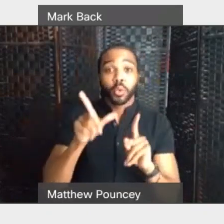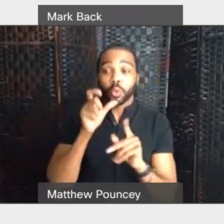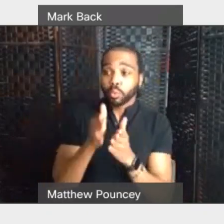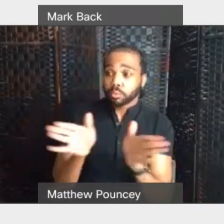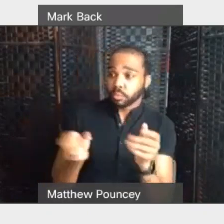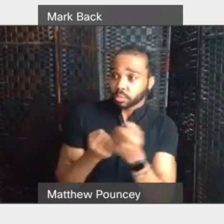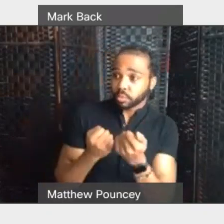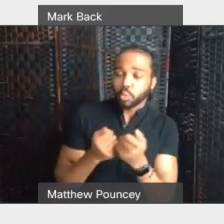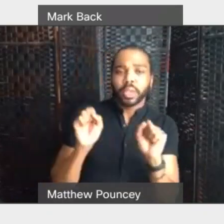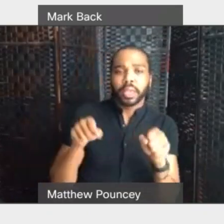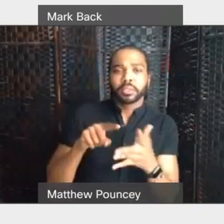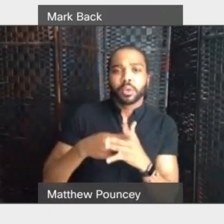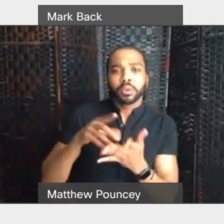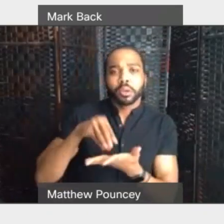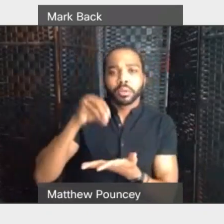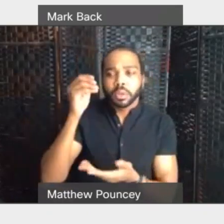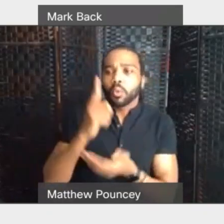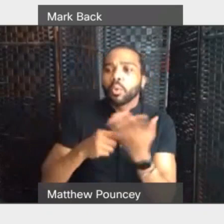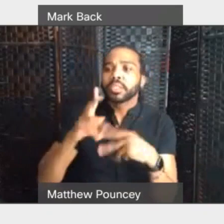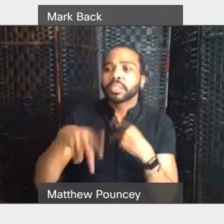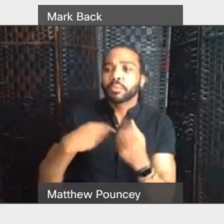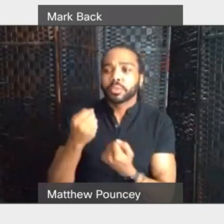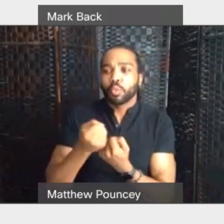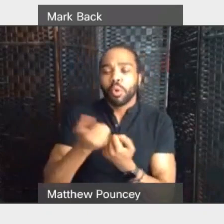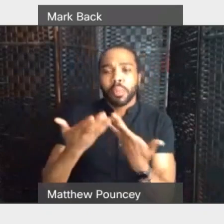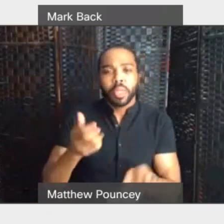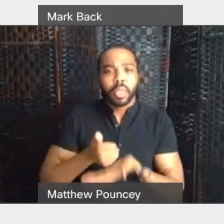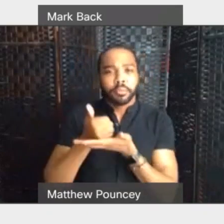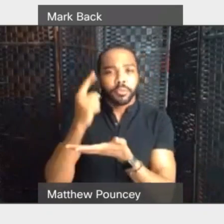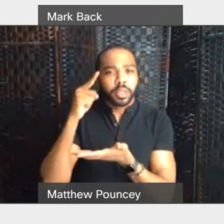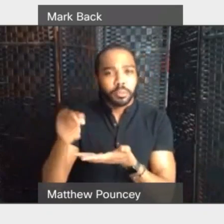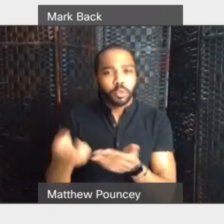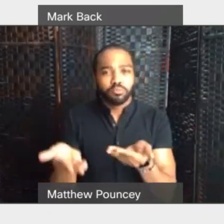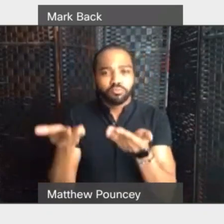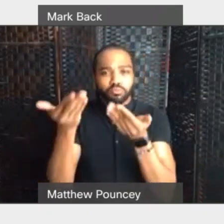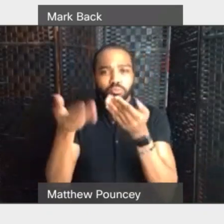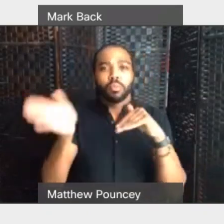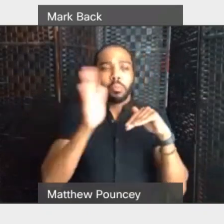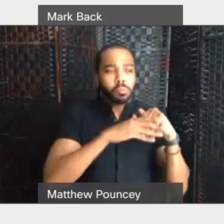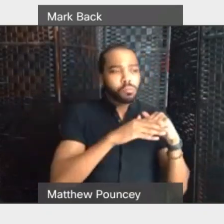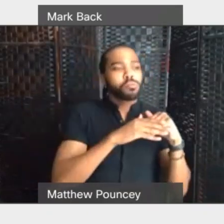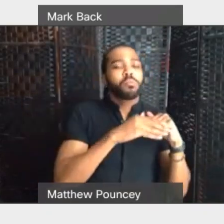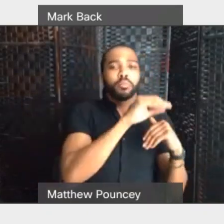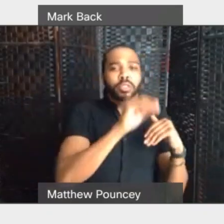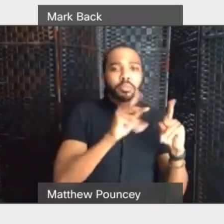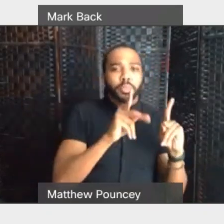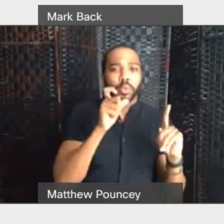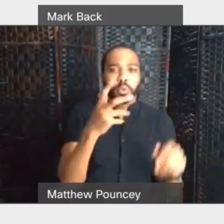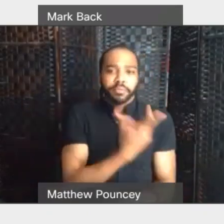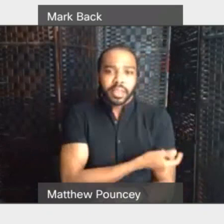begin to understand what kinds of supports might be helpful to raise that percentage of people who have been